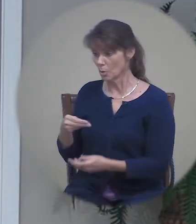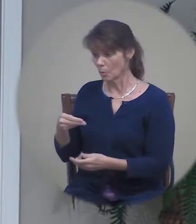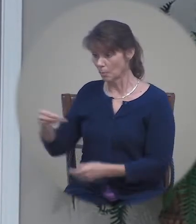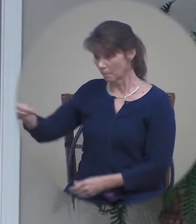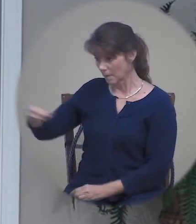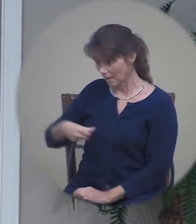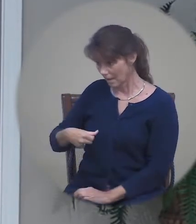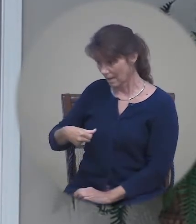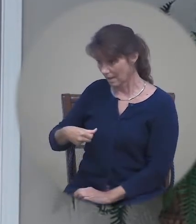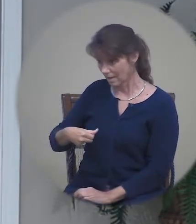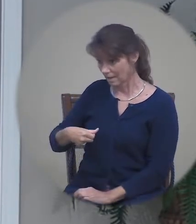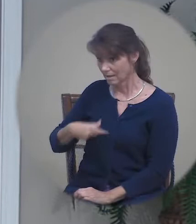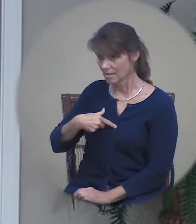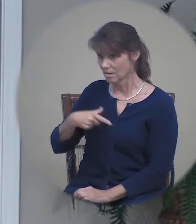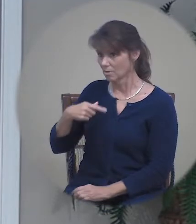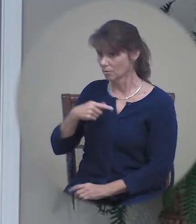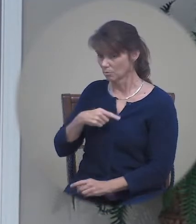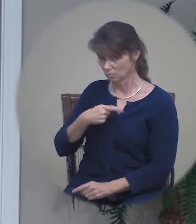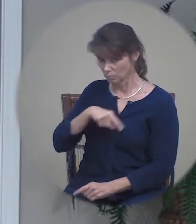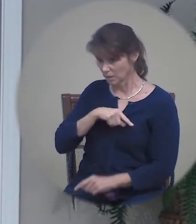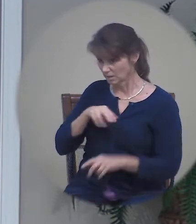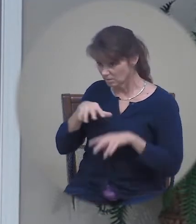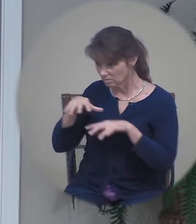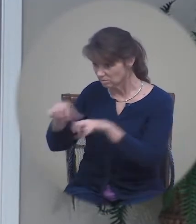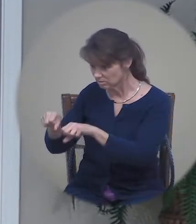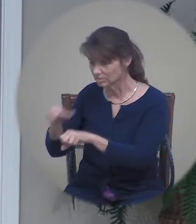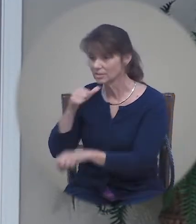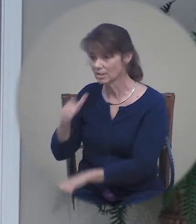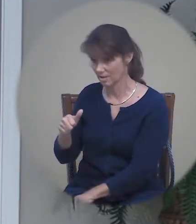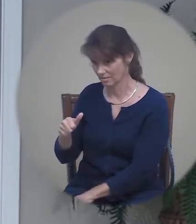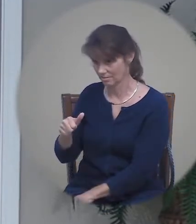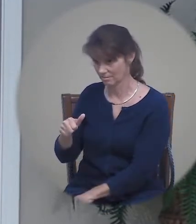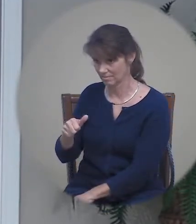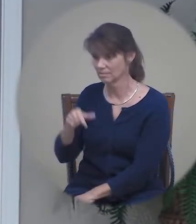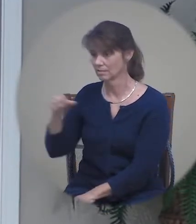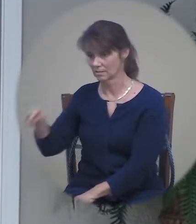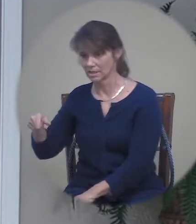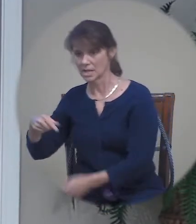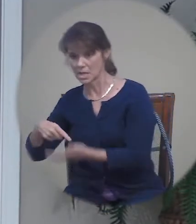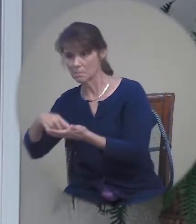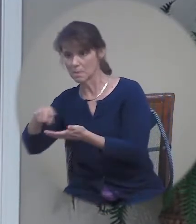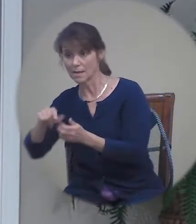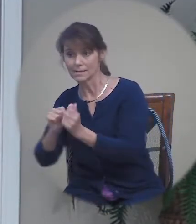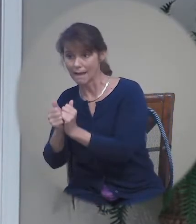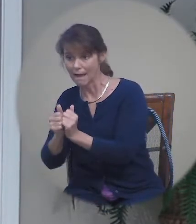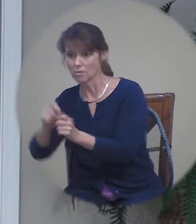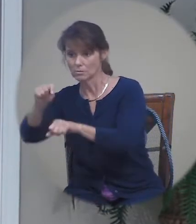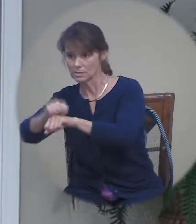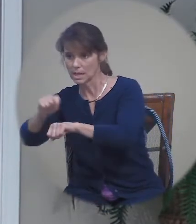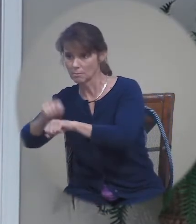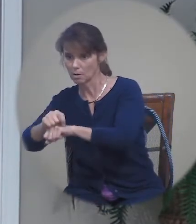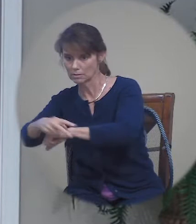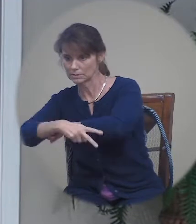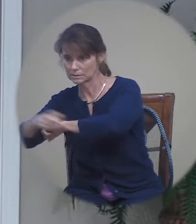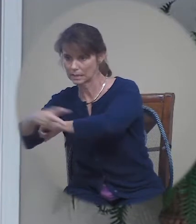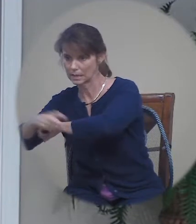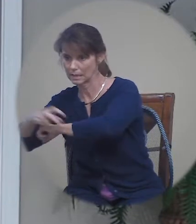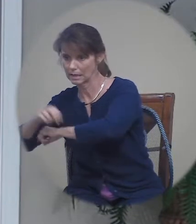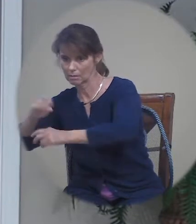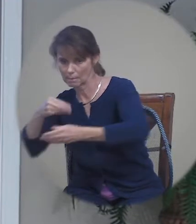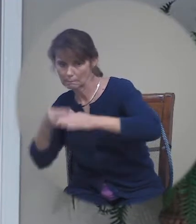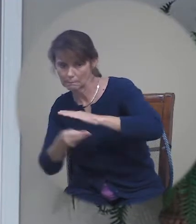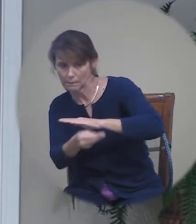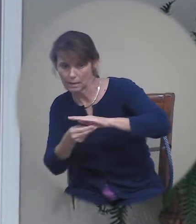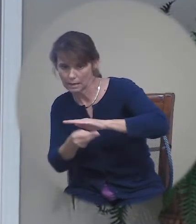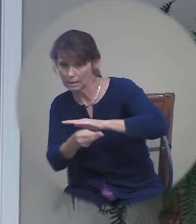bounty, which Hezekiah pays by stripping the temple. Sennacherib reneges that. And, I keep